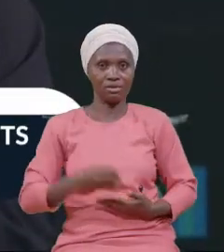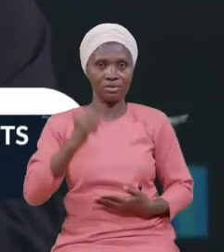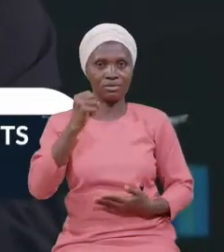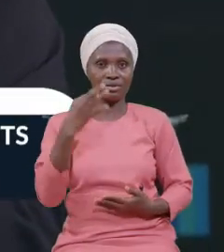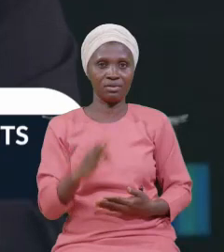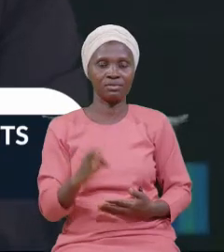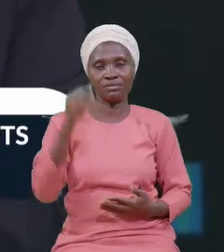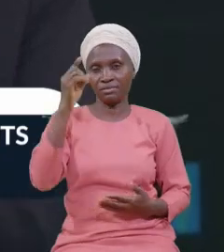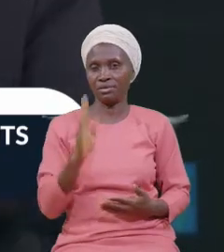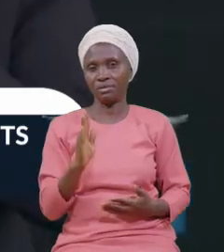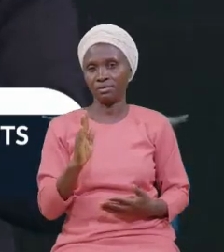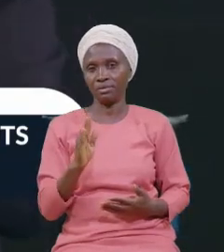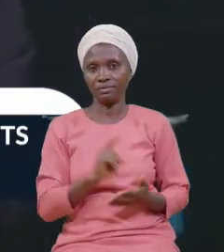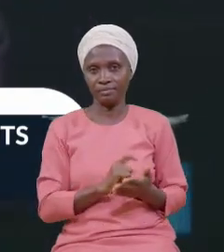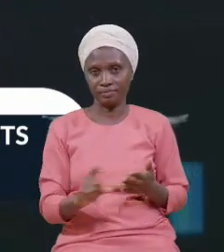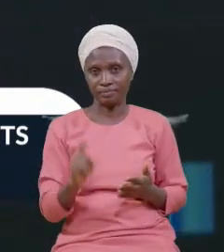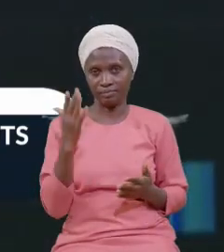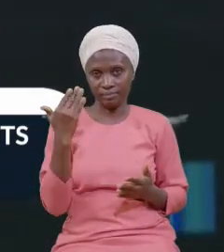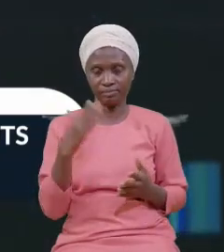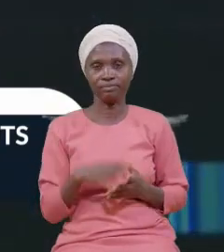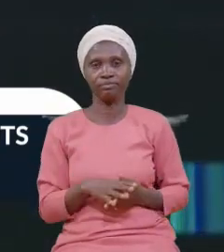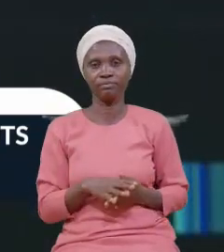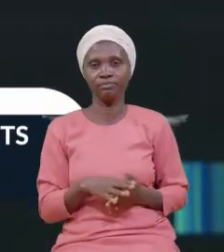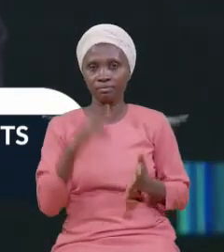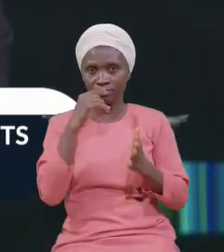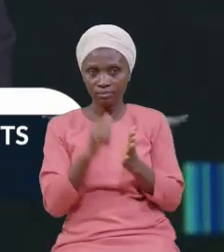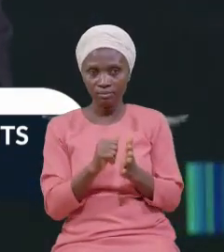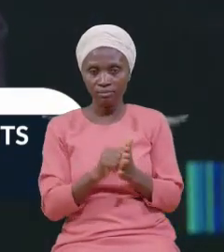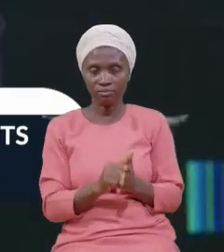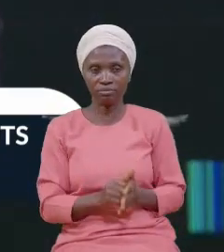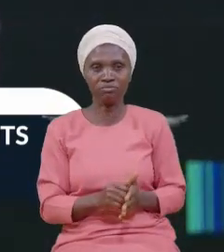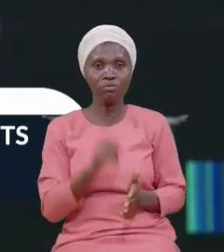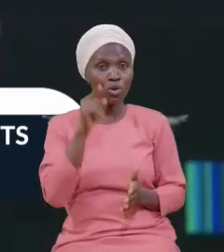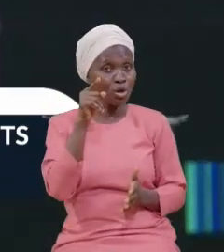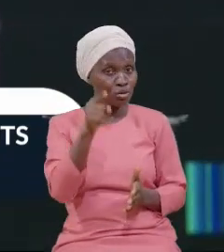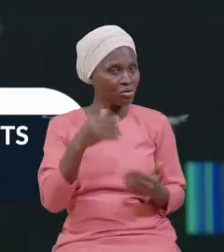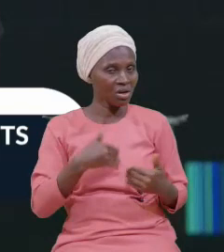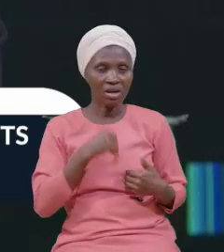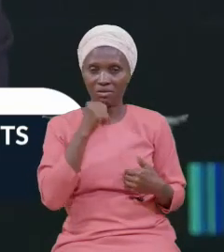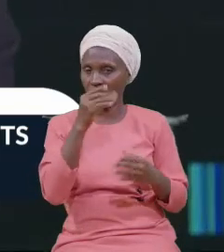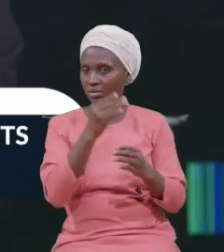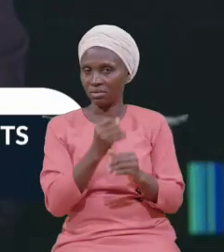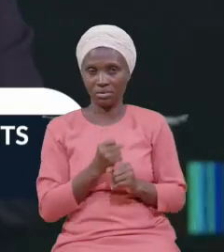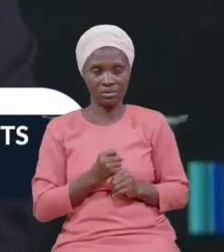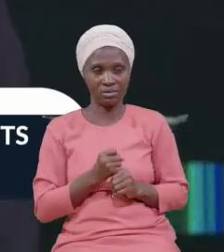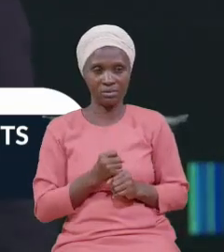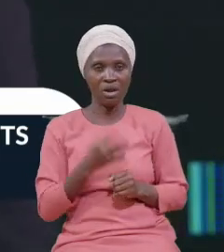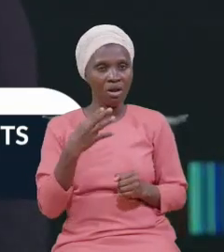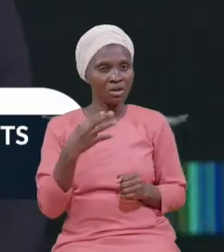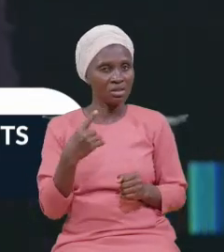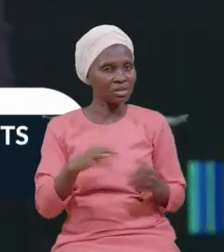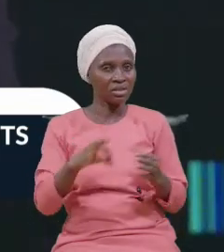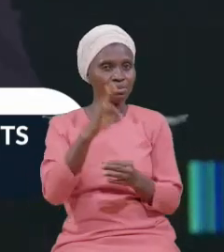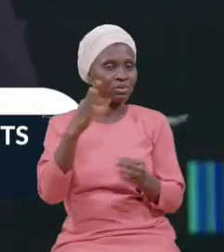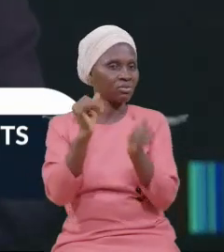verse 15, for ye have not received, look at that, the spirit of bondage. There's a spirit